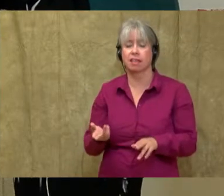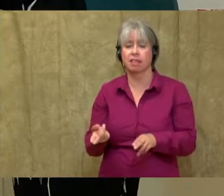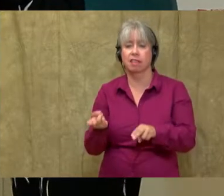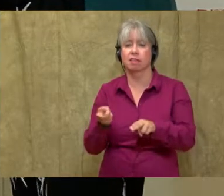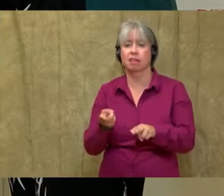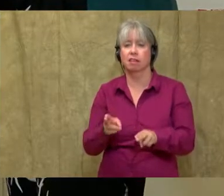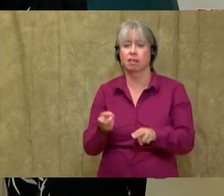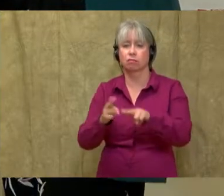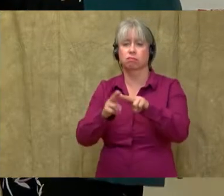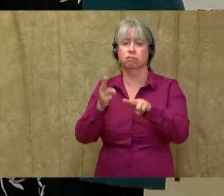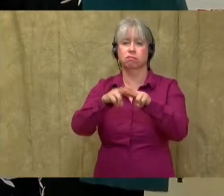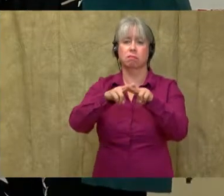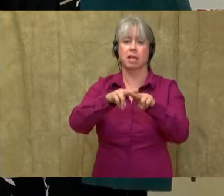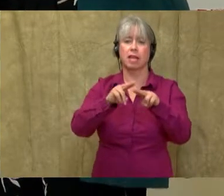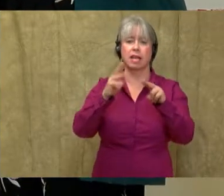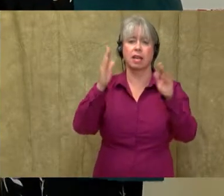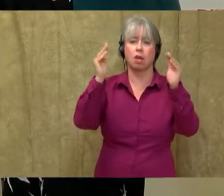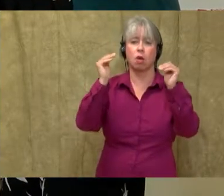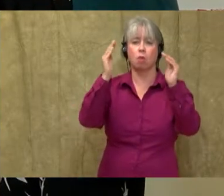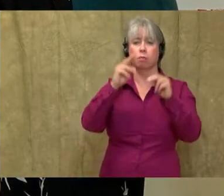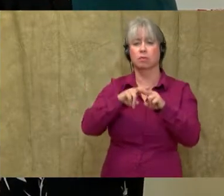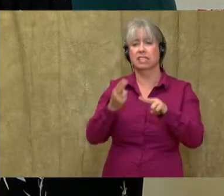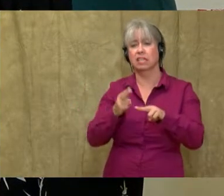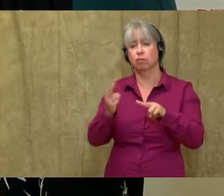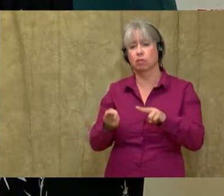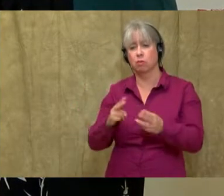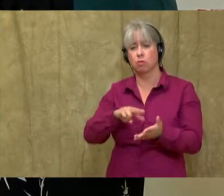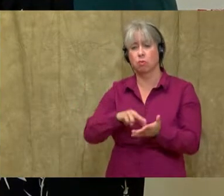poem, what is the author saying?